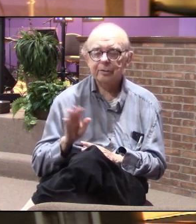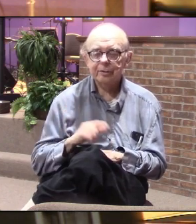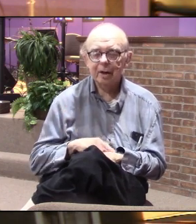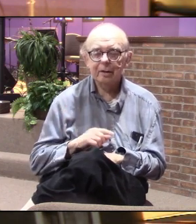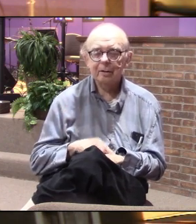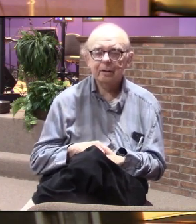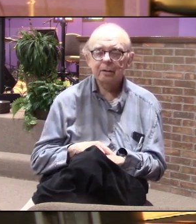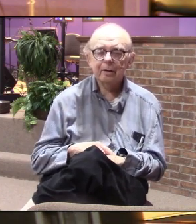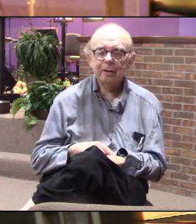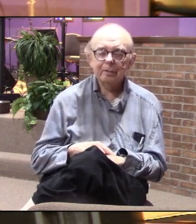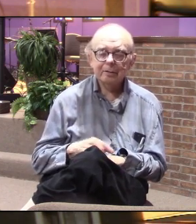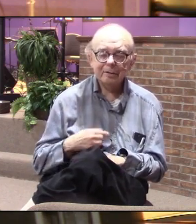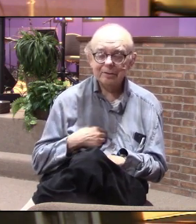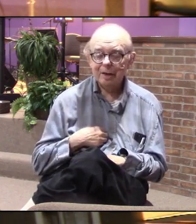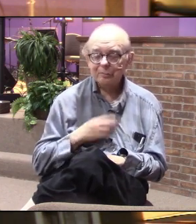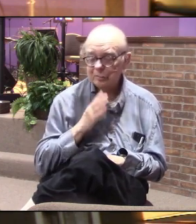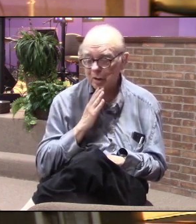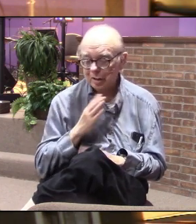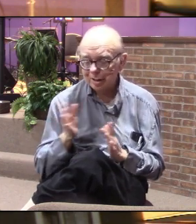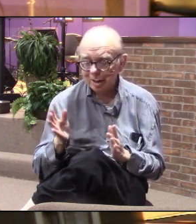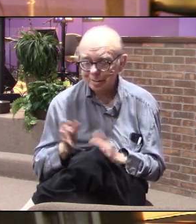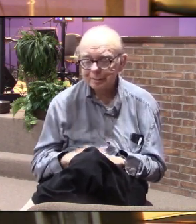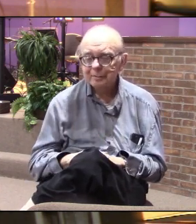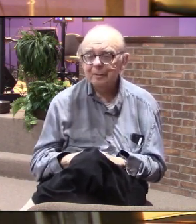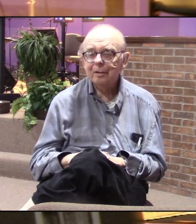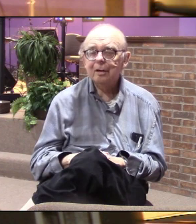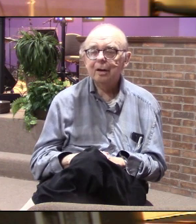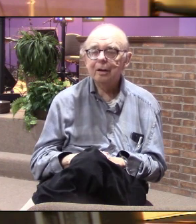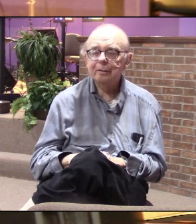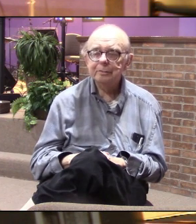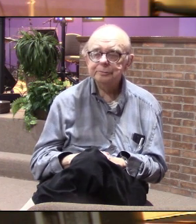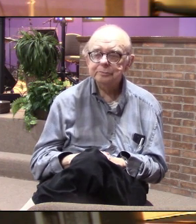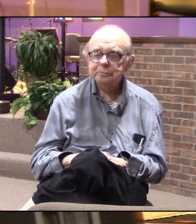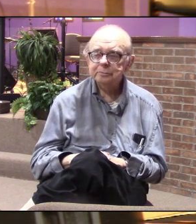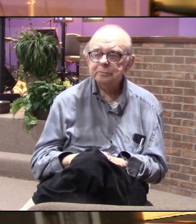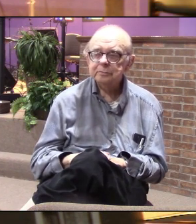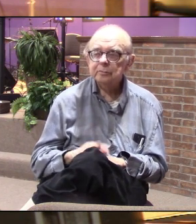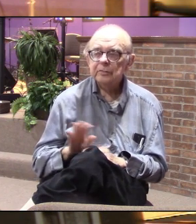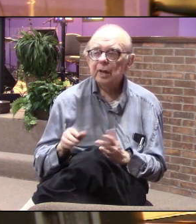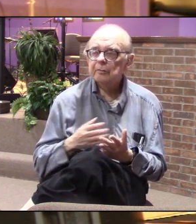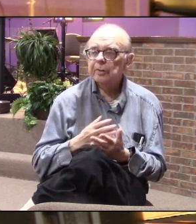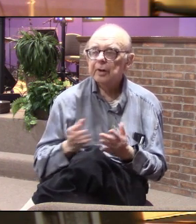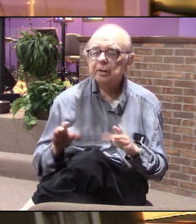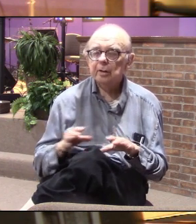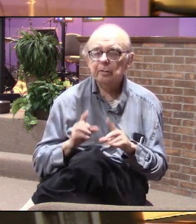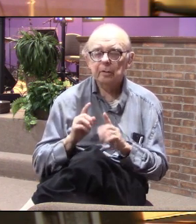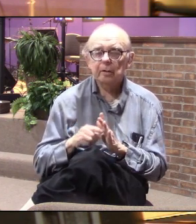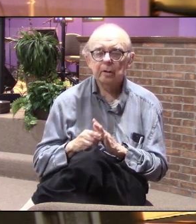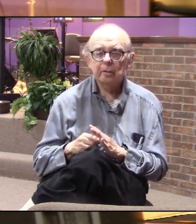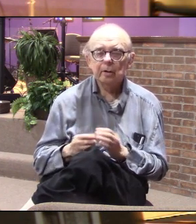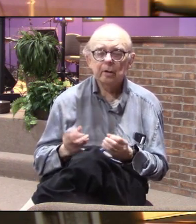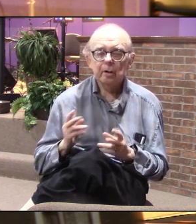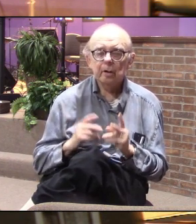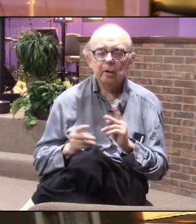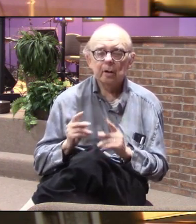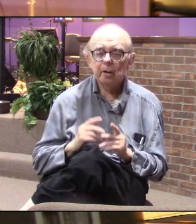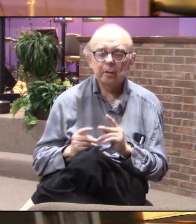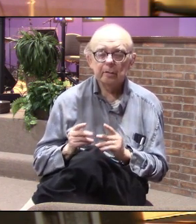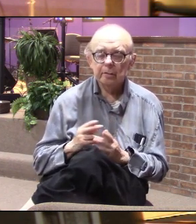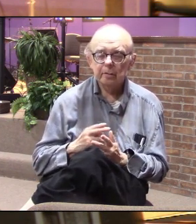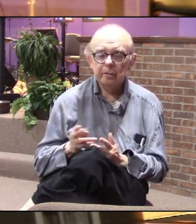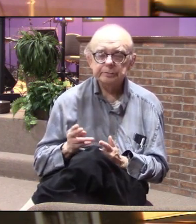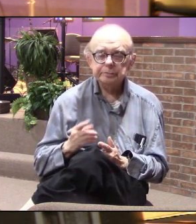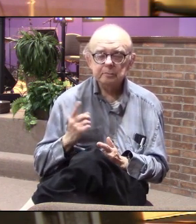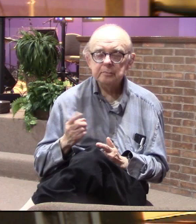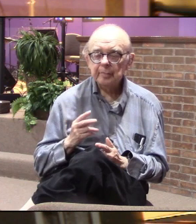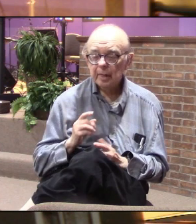Because I'm long-winded. You know, I can't get everything done in an hour. And so a lot of people, honestly, you